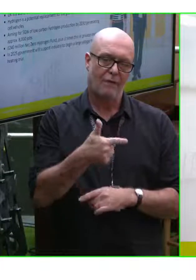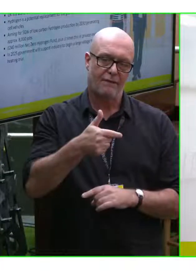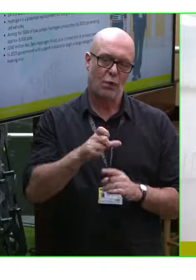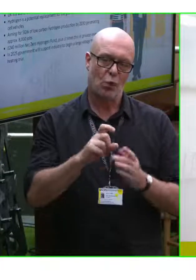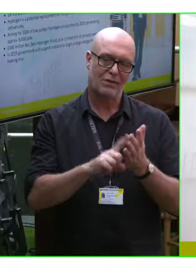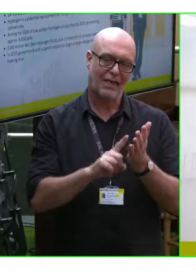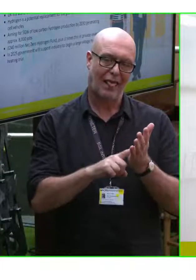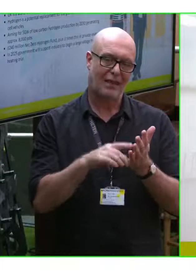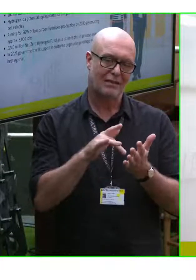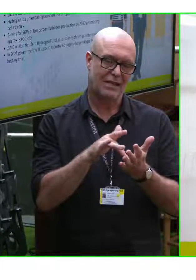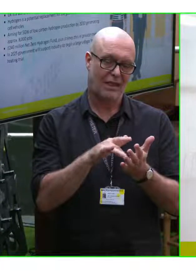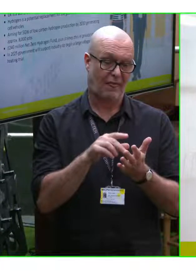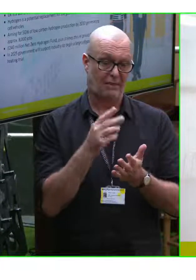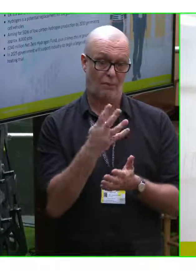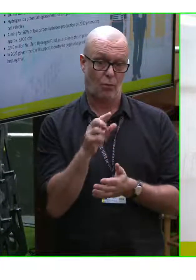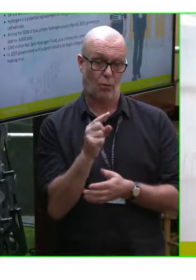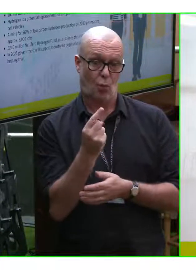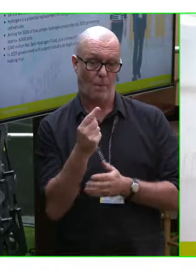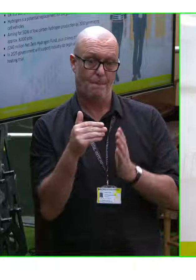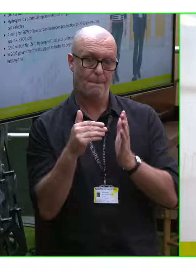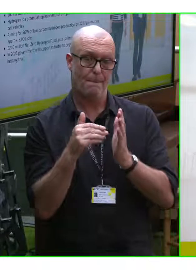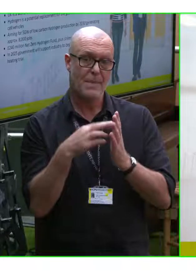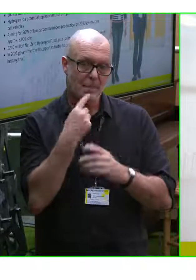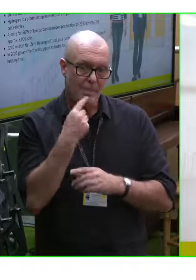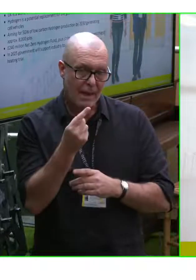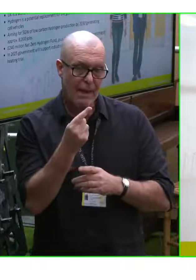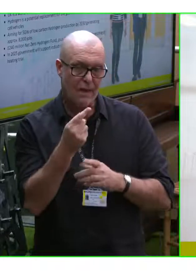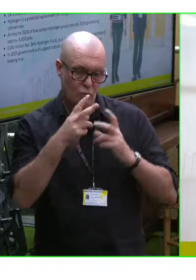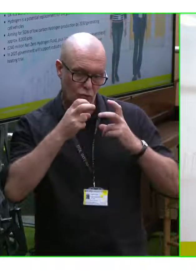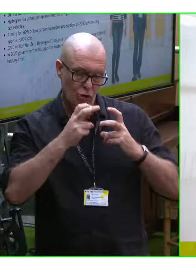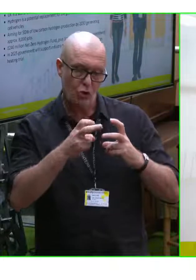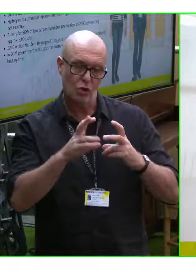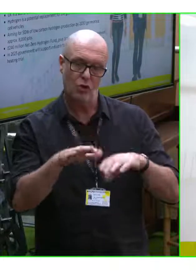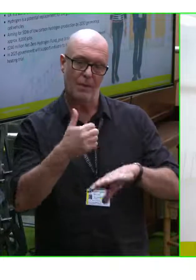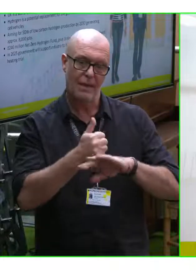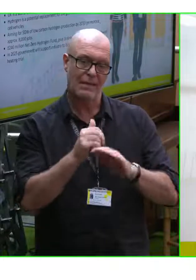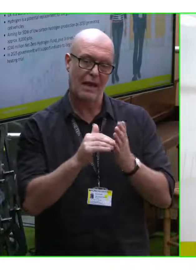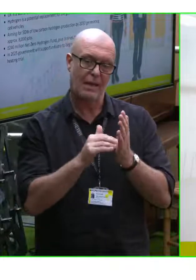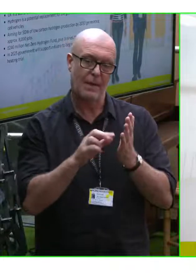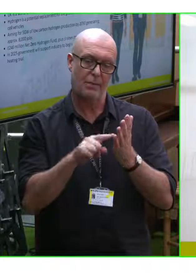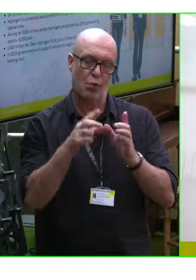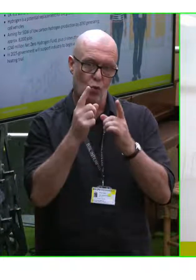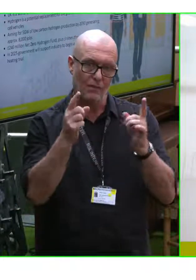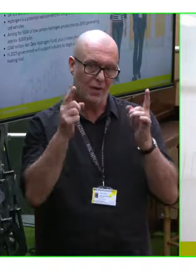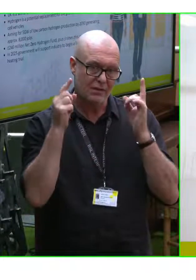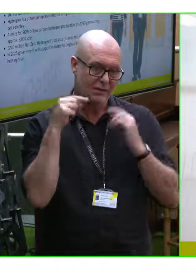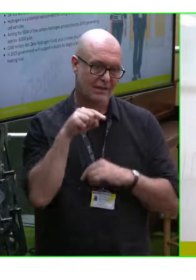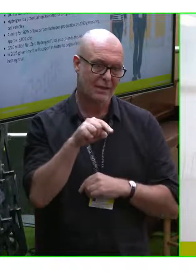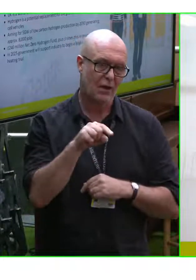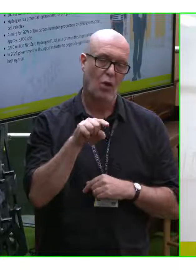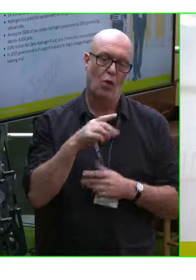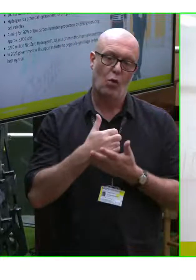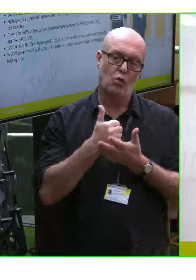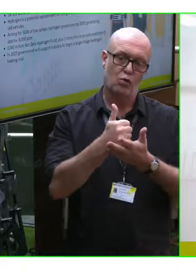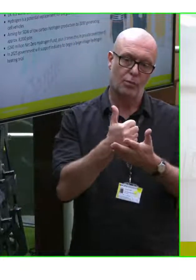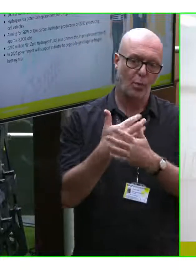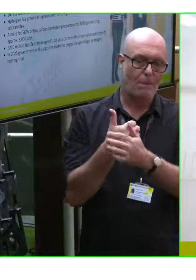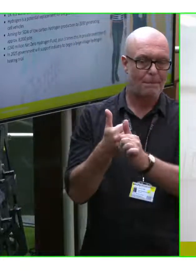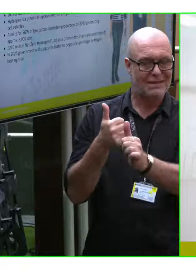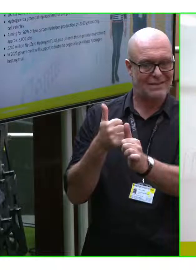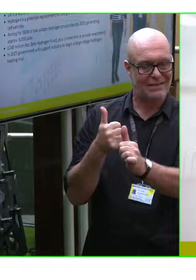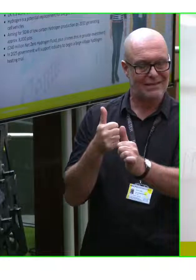Centre is a £4.1 million research and innovation centre based at Manchester Metropolitan University. We support businesses